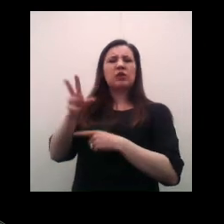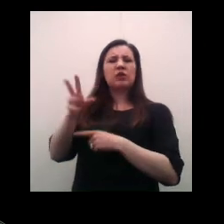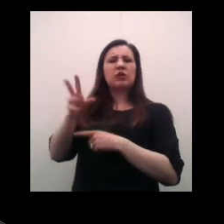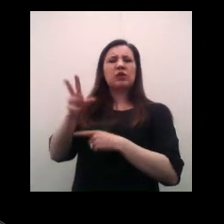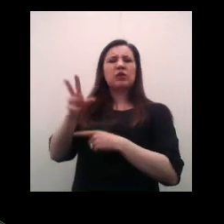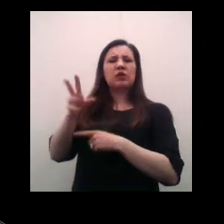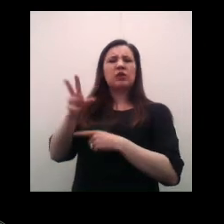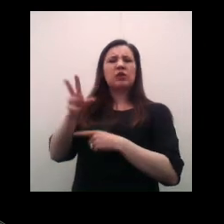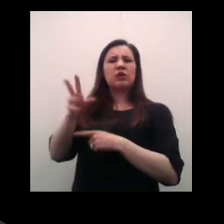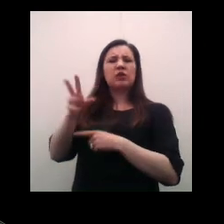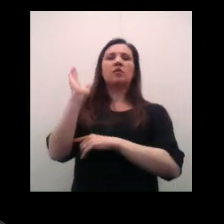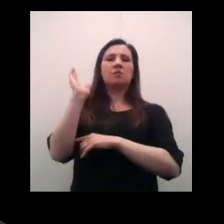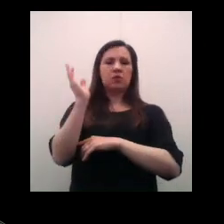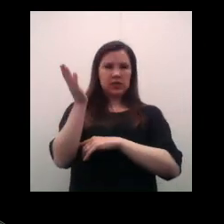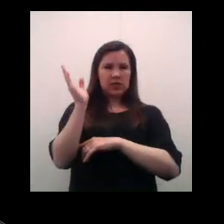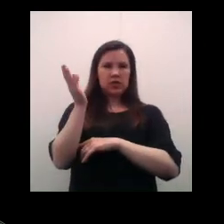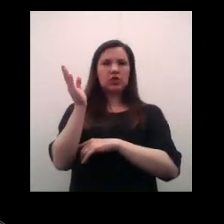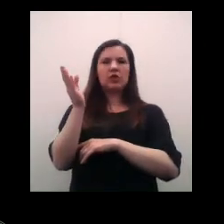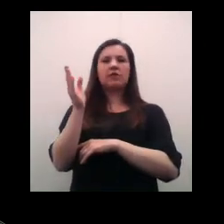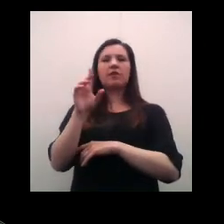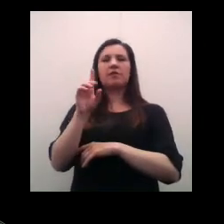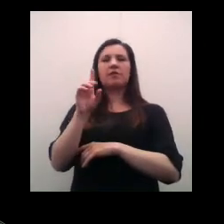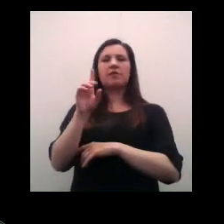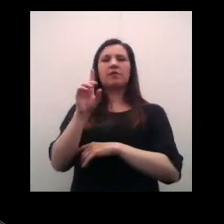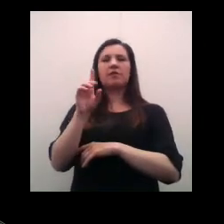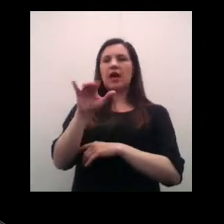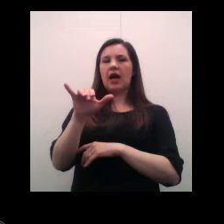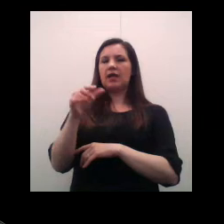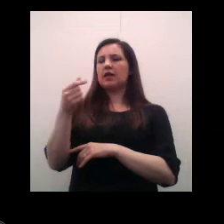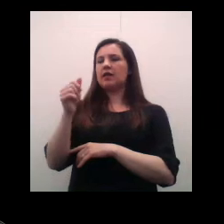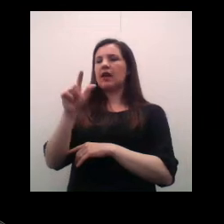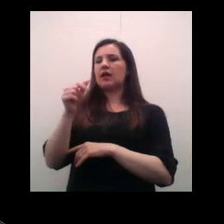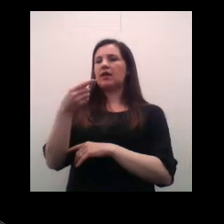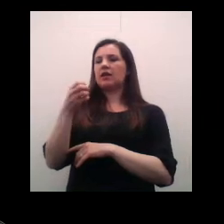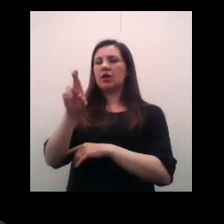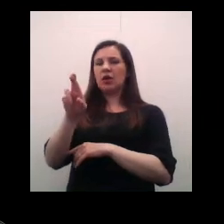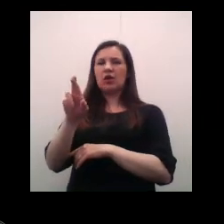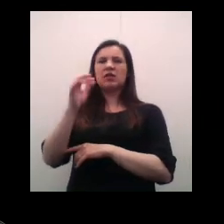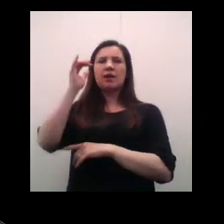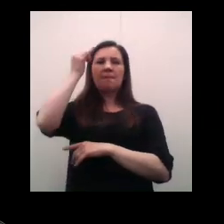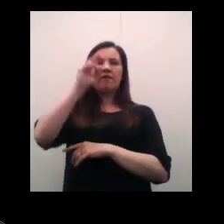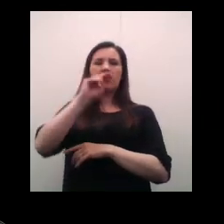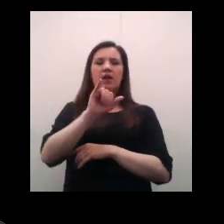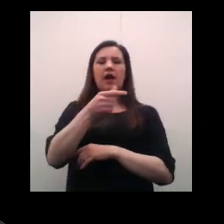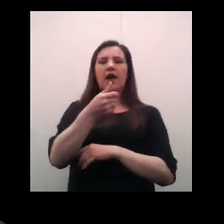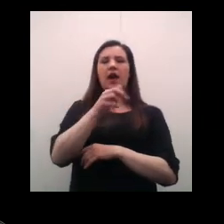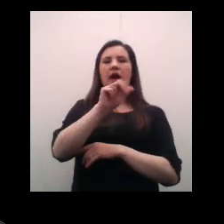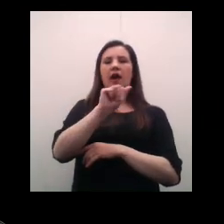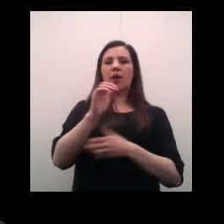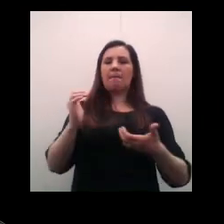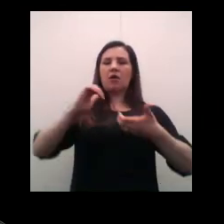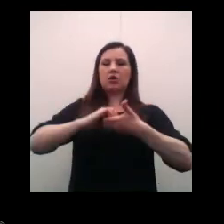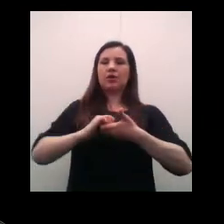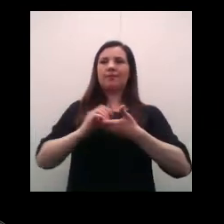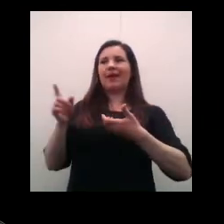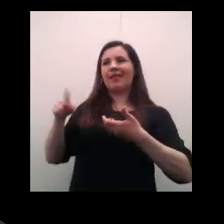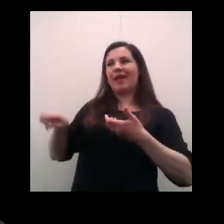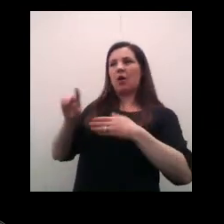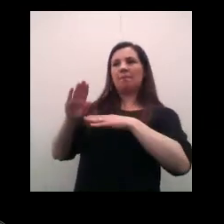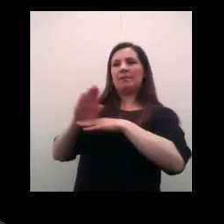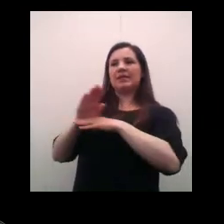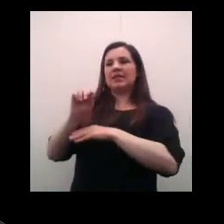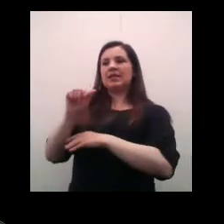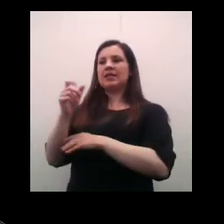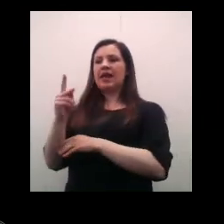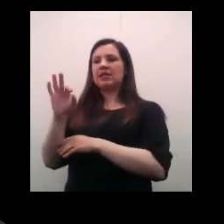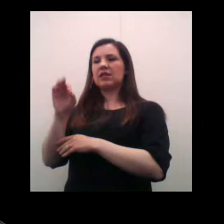had a presentation from Dottie Gallagher of the Buffalo-Niagara Partnership about what they're doing on the Business Task Force, including